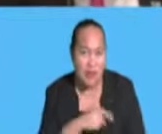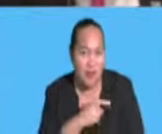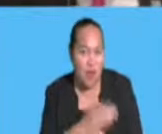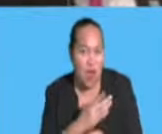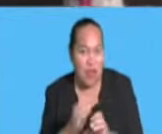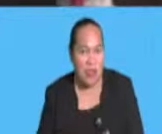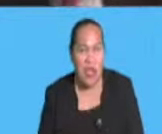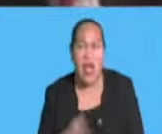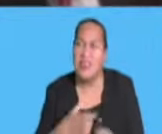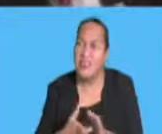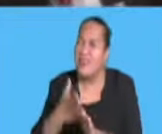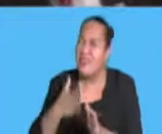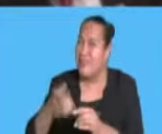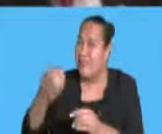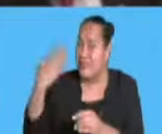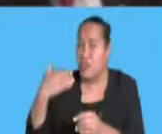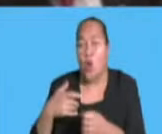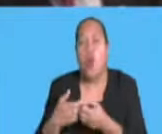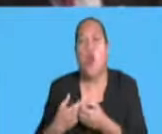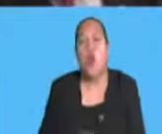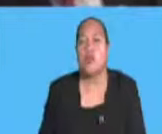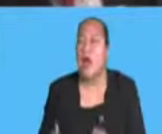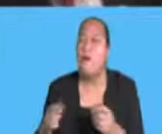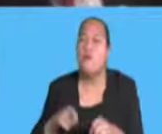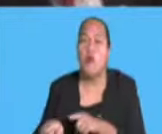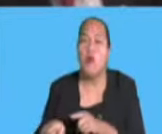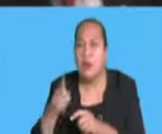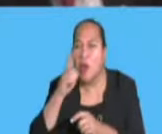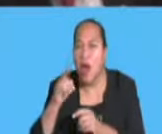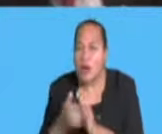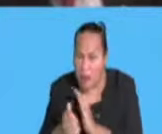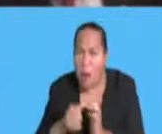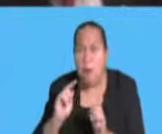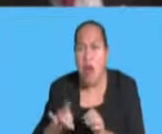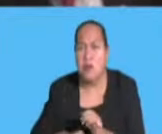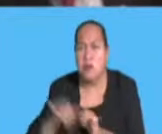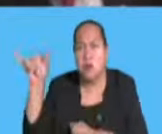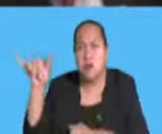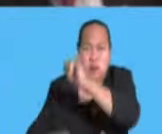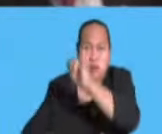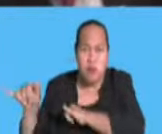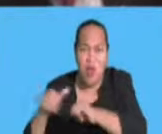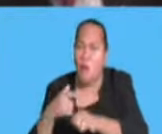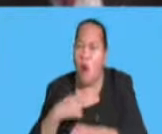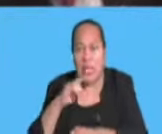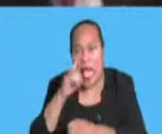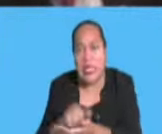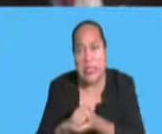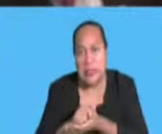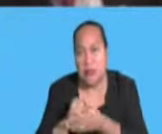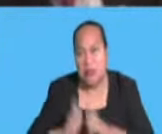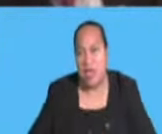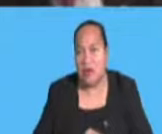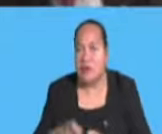have lost at least 2 generations of skilled workers and trained professionals. It is within this context that